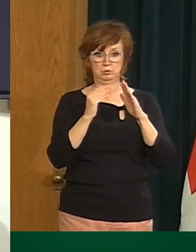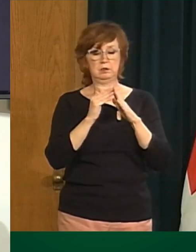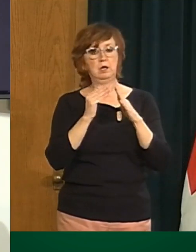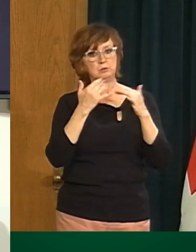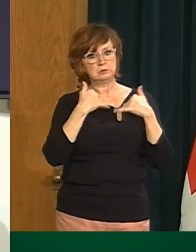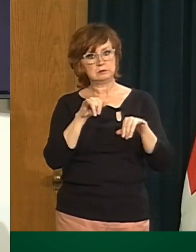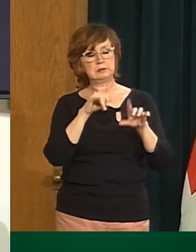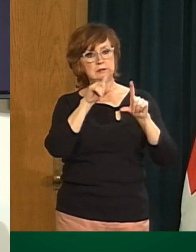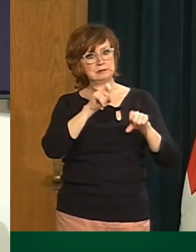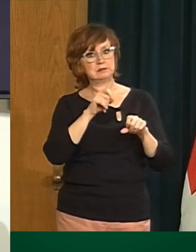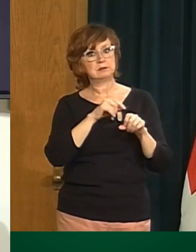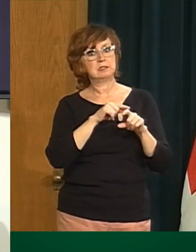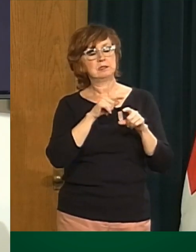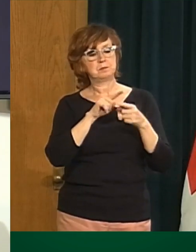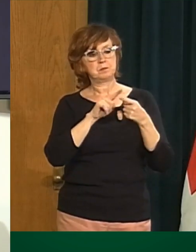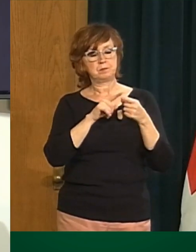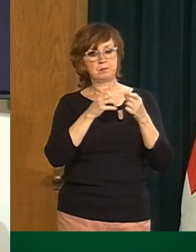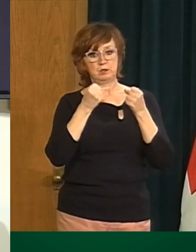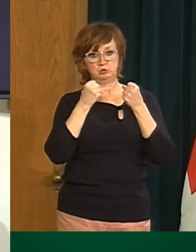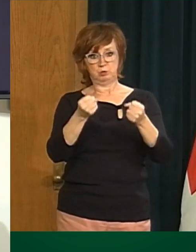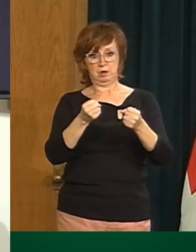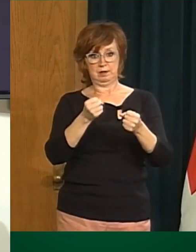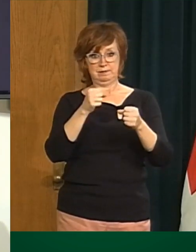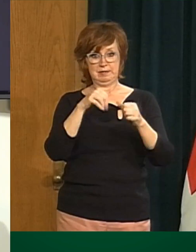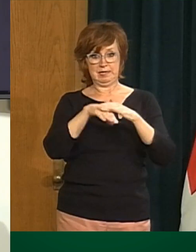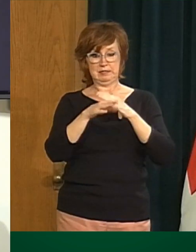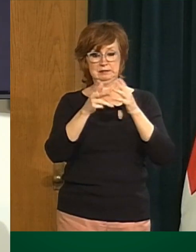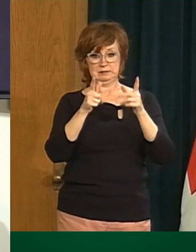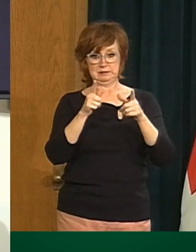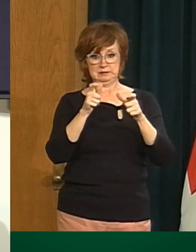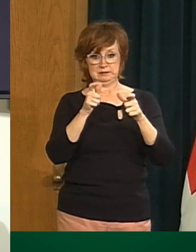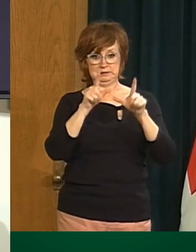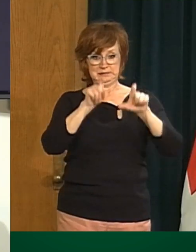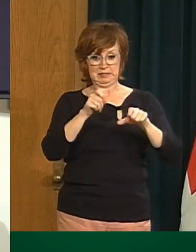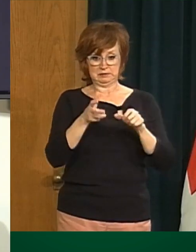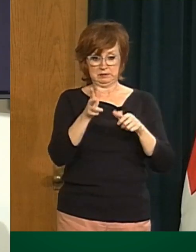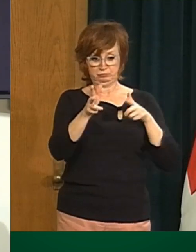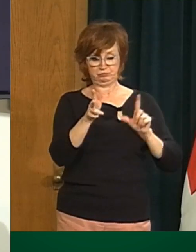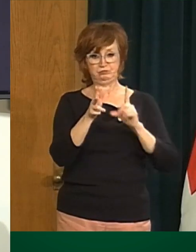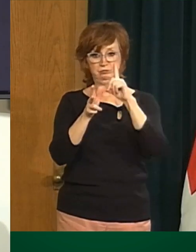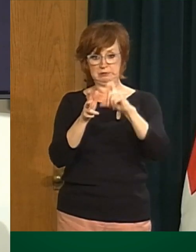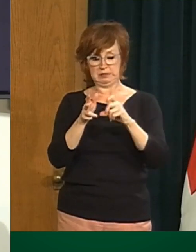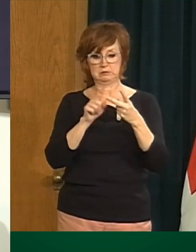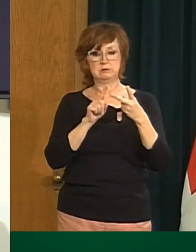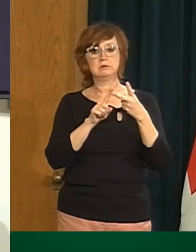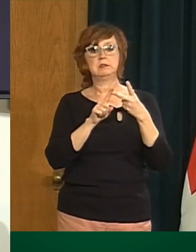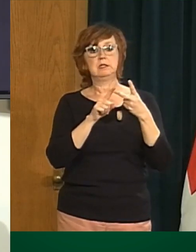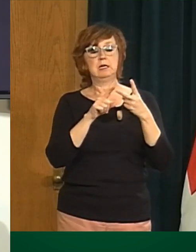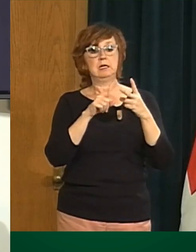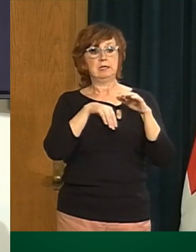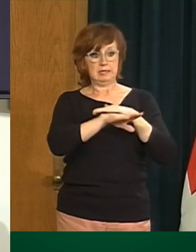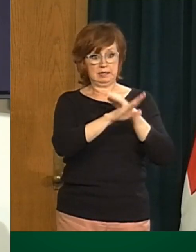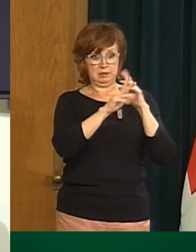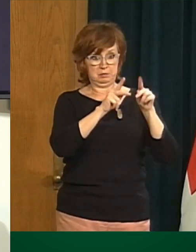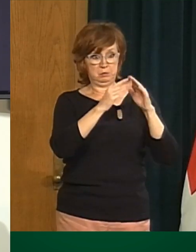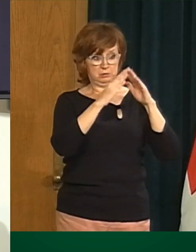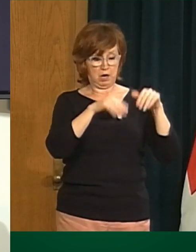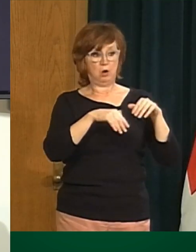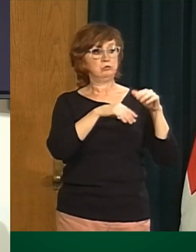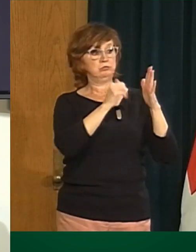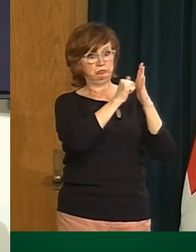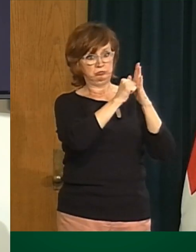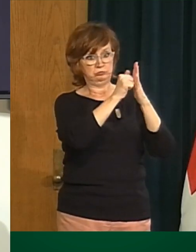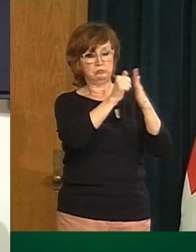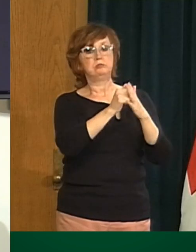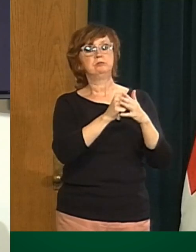focus on mobile testing as well as drive-through testing. Our priority has been testing contacts and households, but we will continue to expand